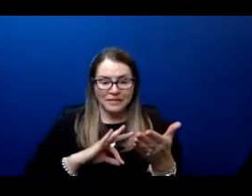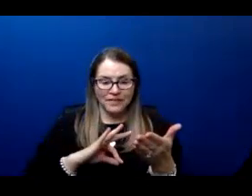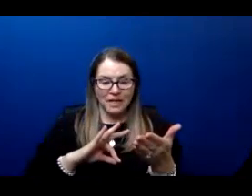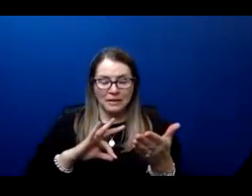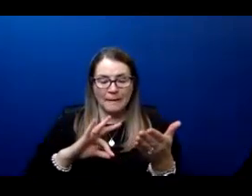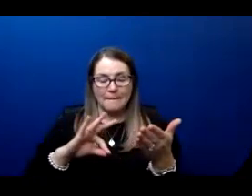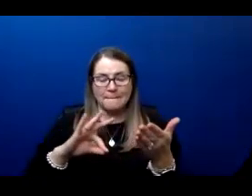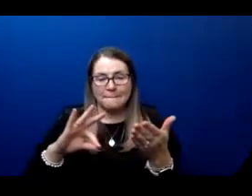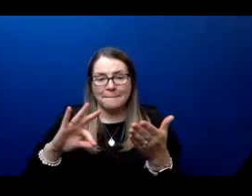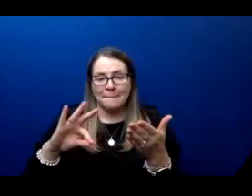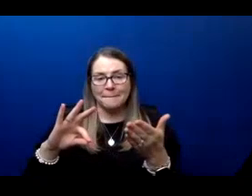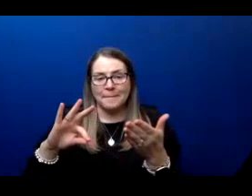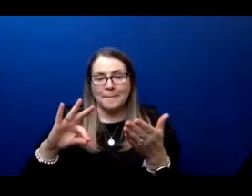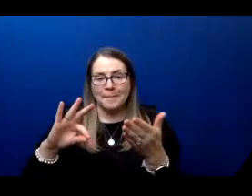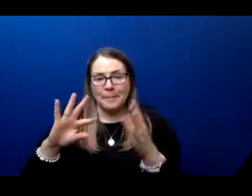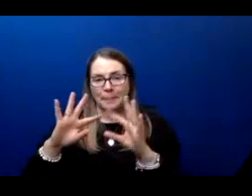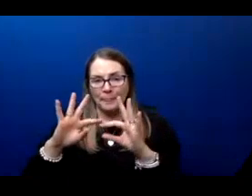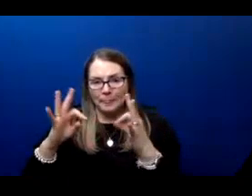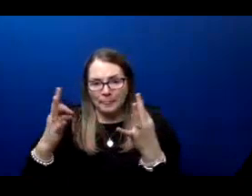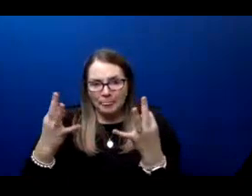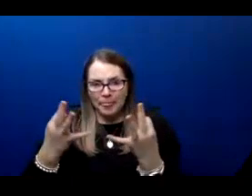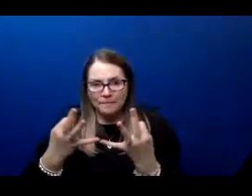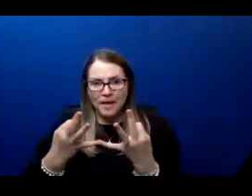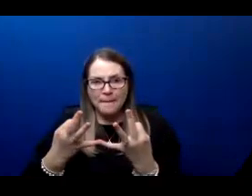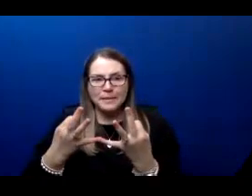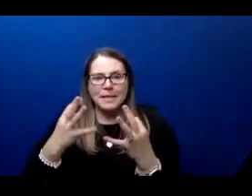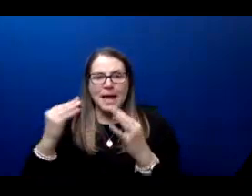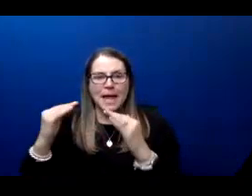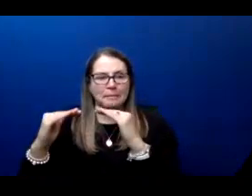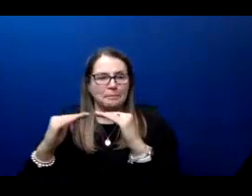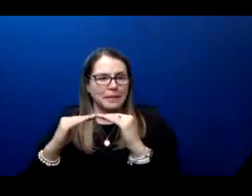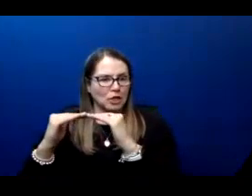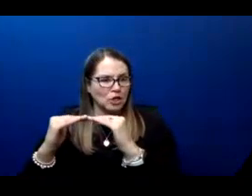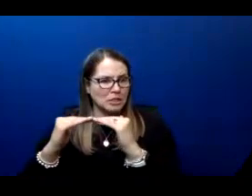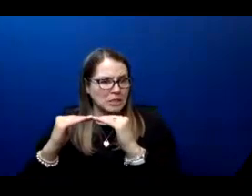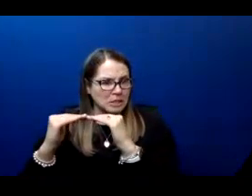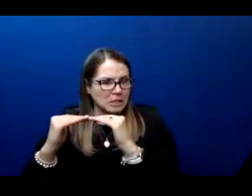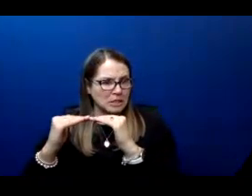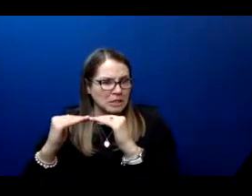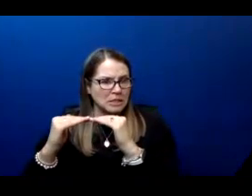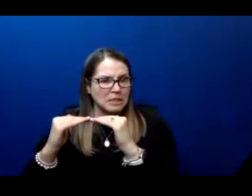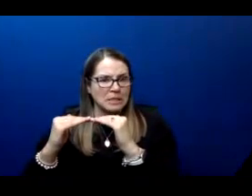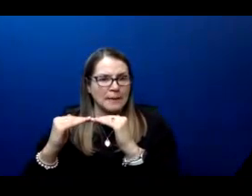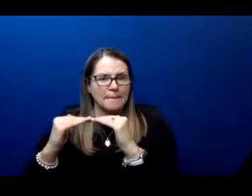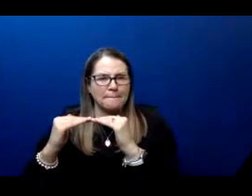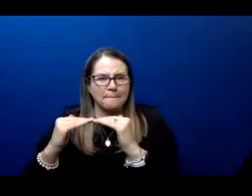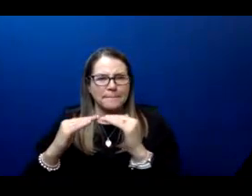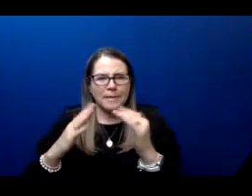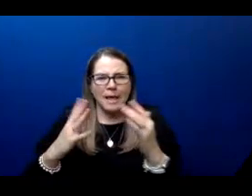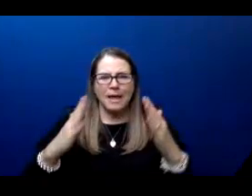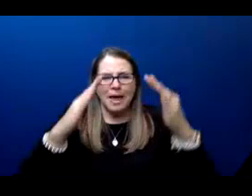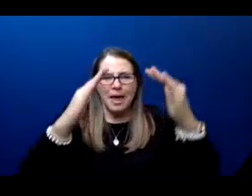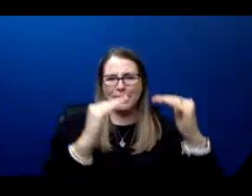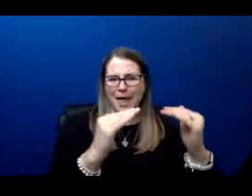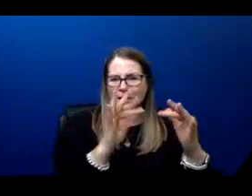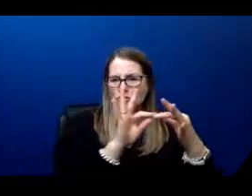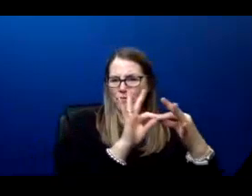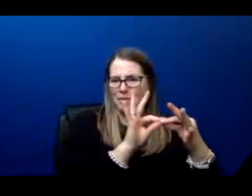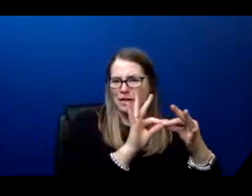empower individuals, support family and peers in accessing vaccination services. Then I have the relationship level. These